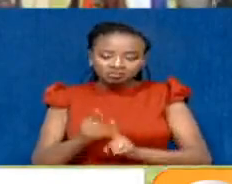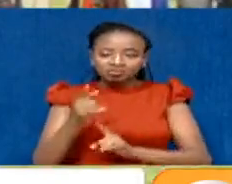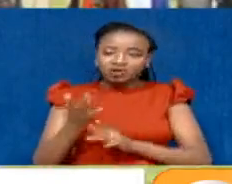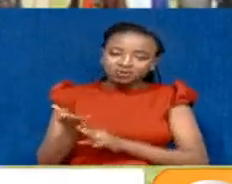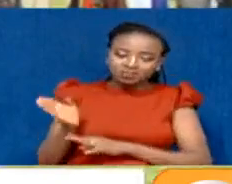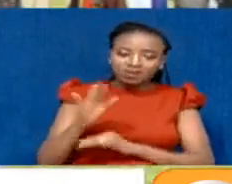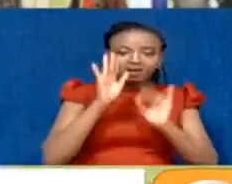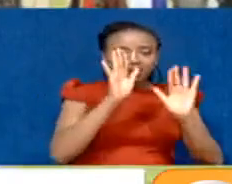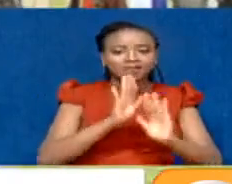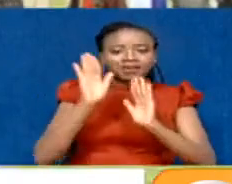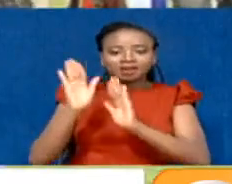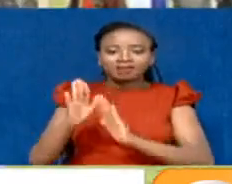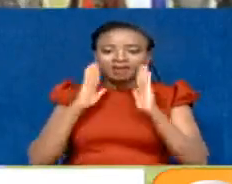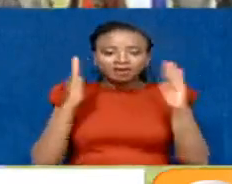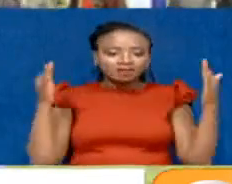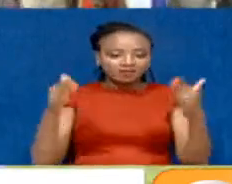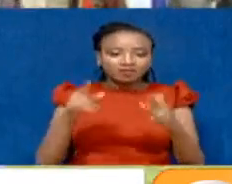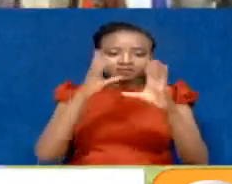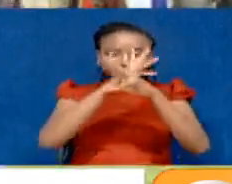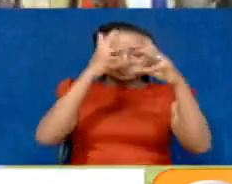get back on track and focus on his